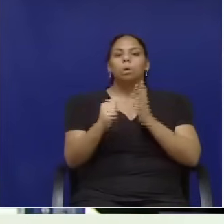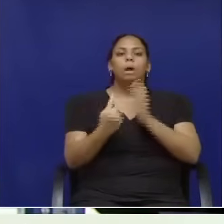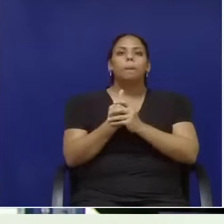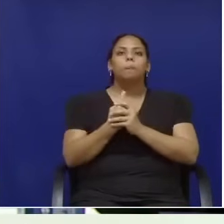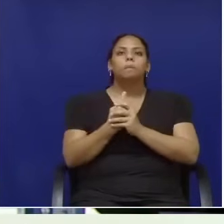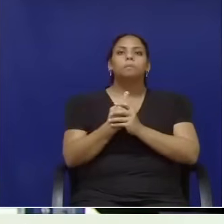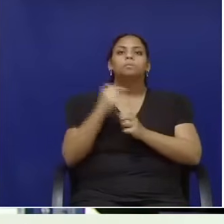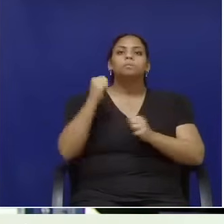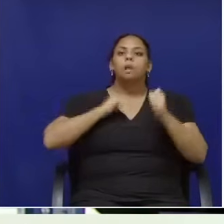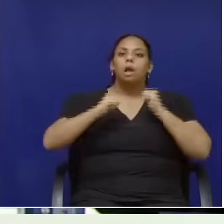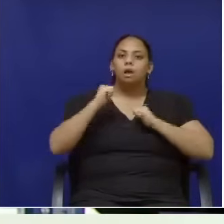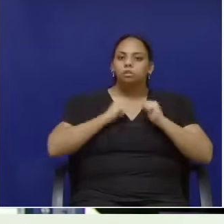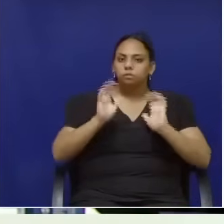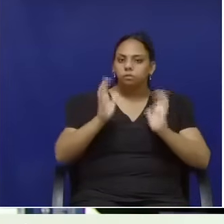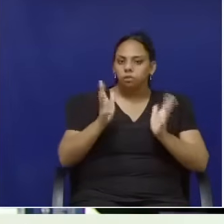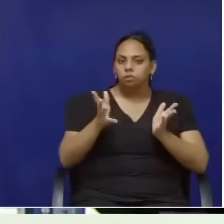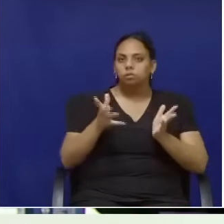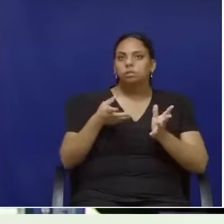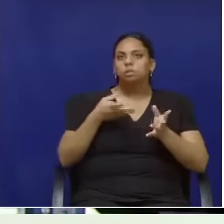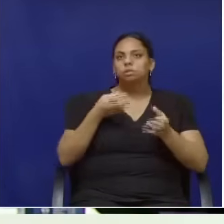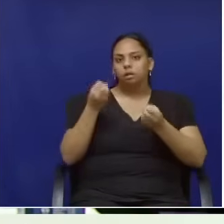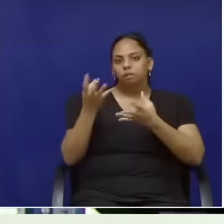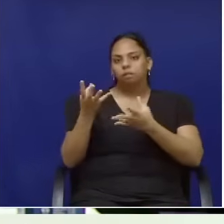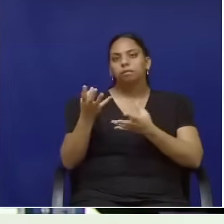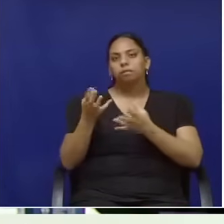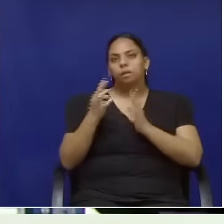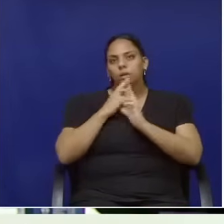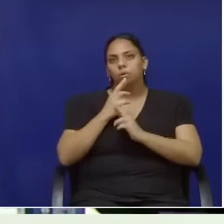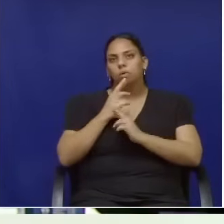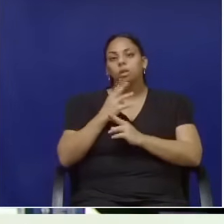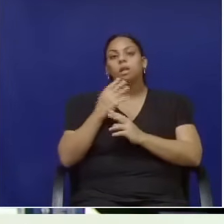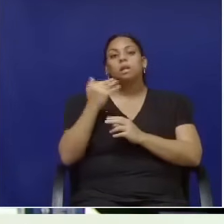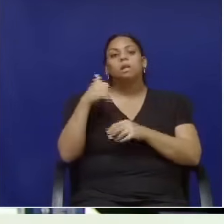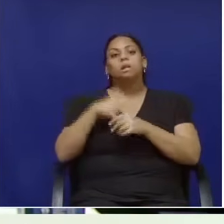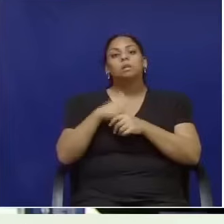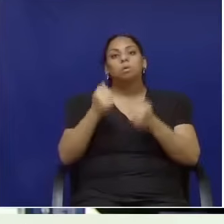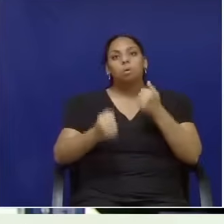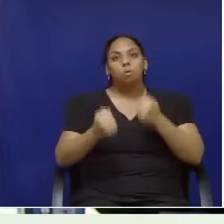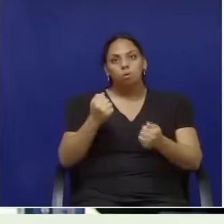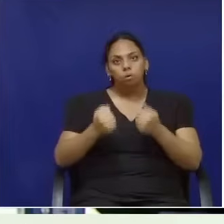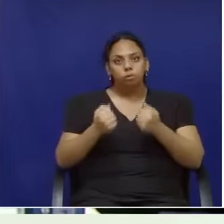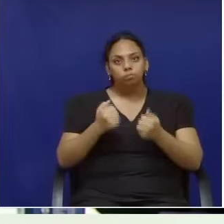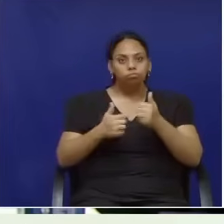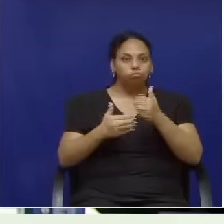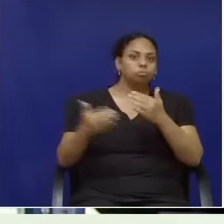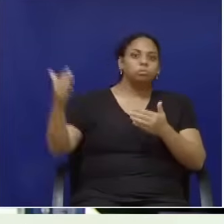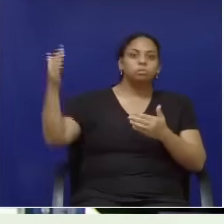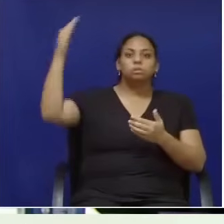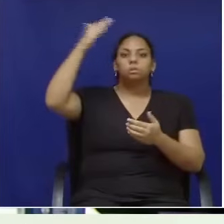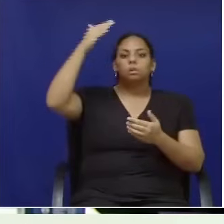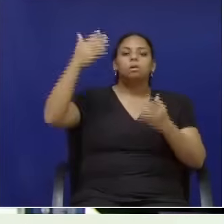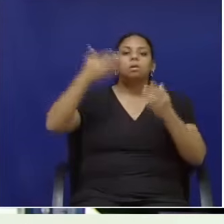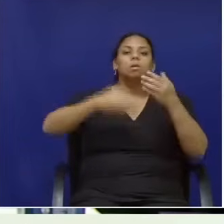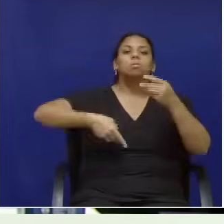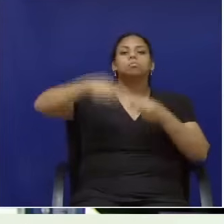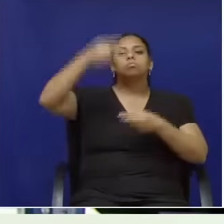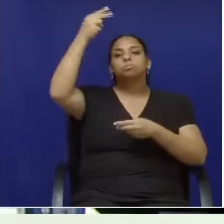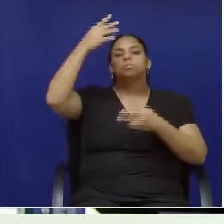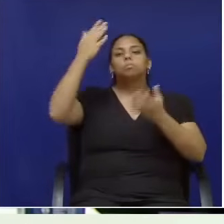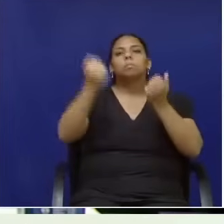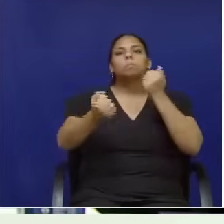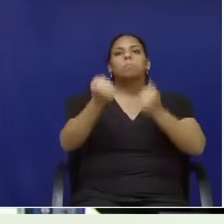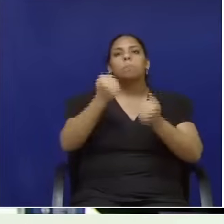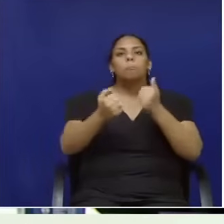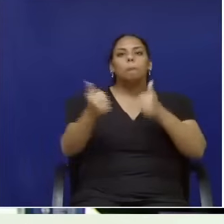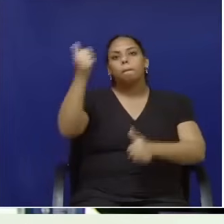the action that has been taken. In superior courts, that's why the introduction of court